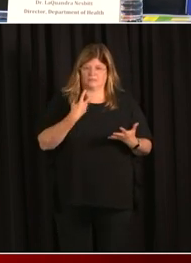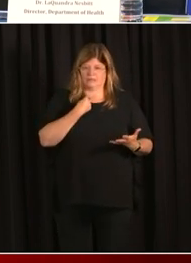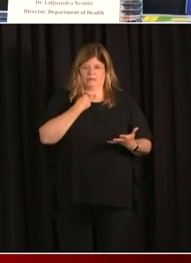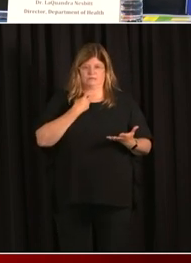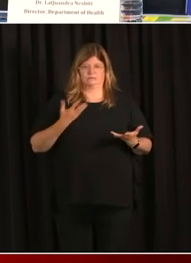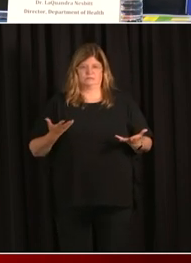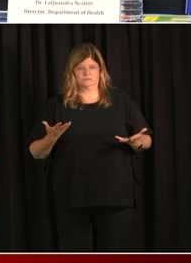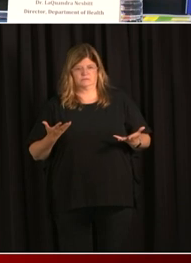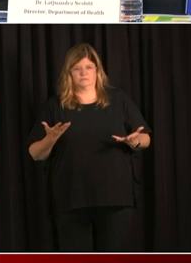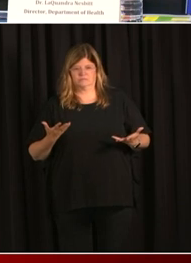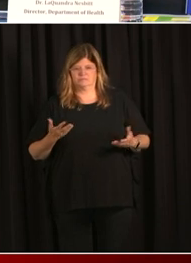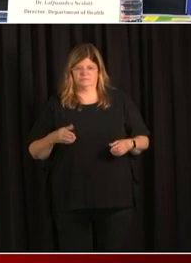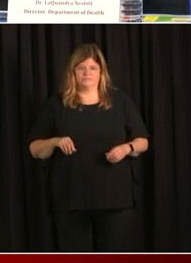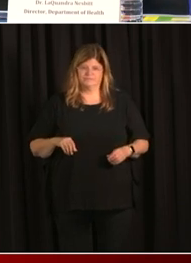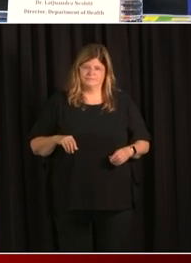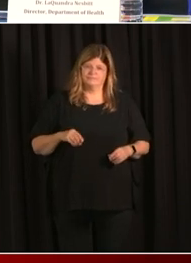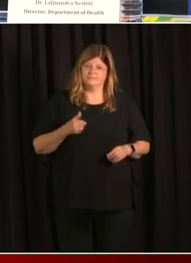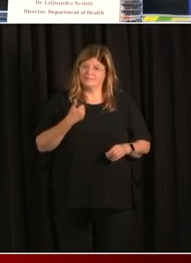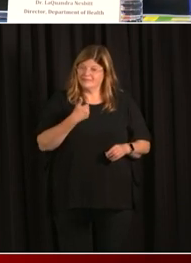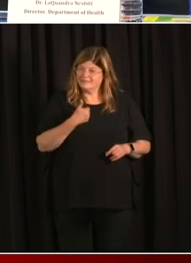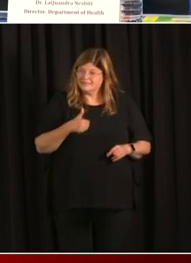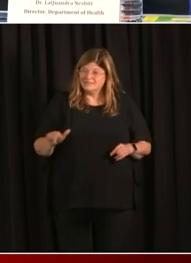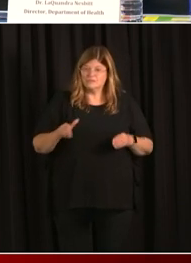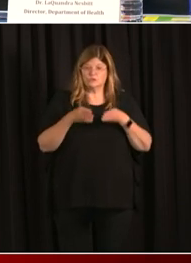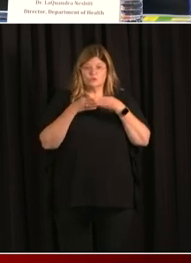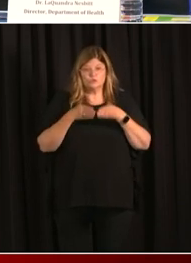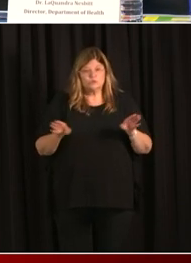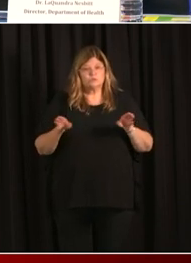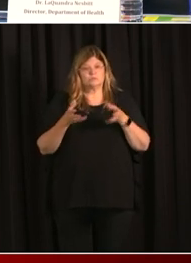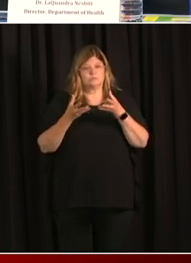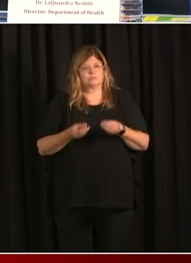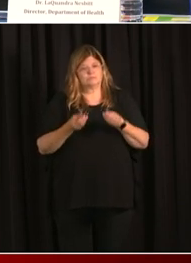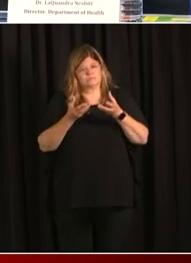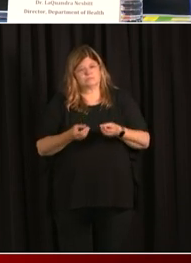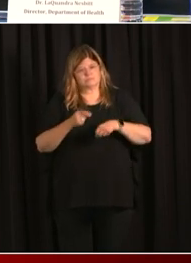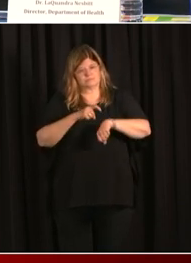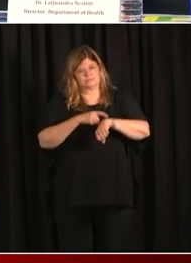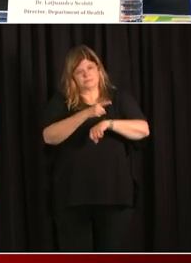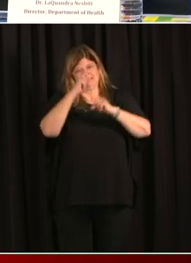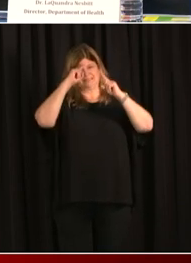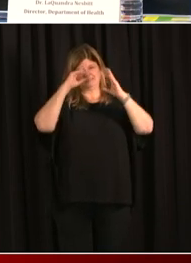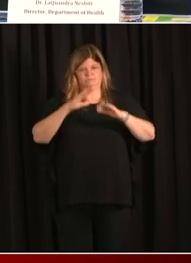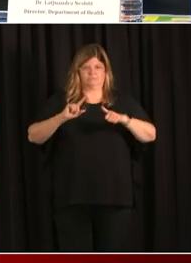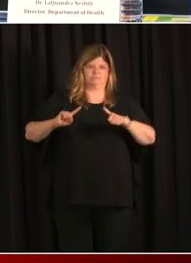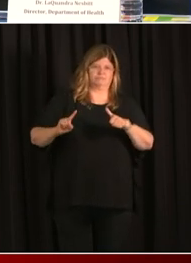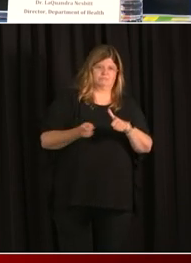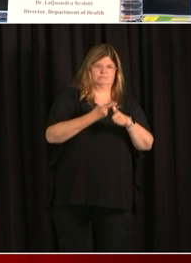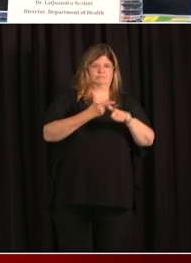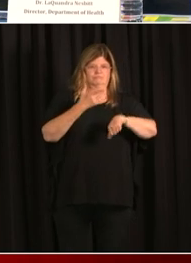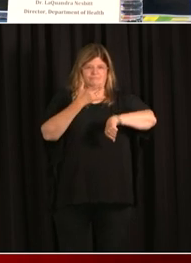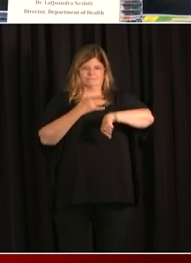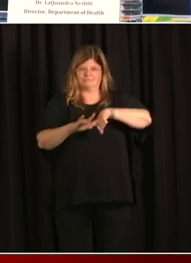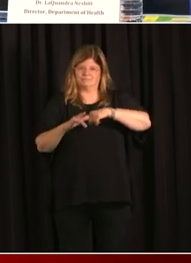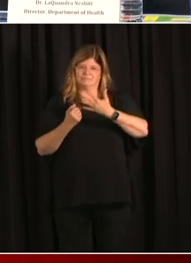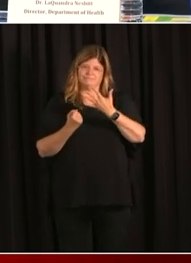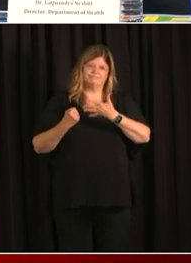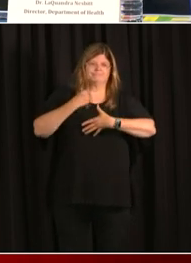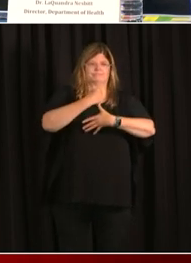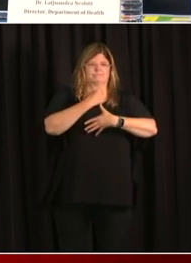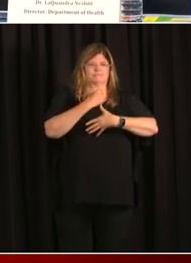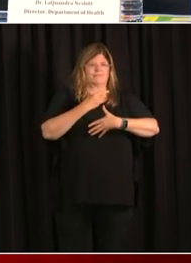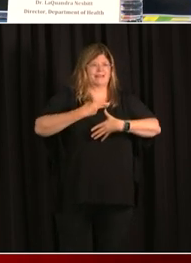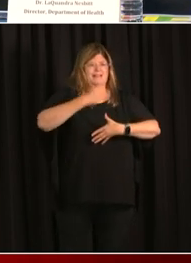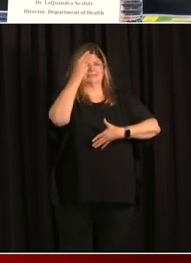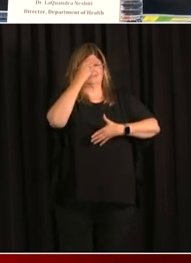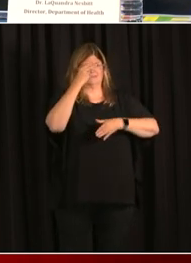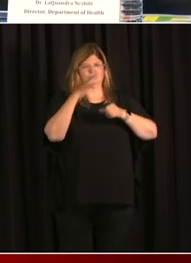far as any kind of general timeline people could expect, at least the first round of high priority people to see a vaccine in